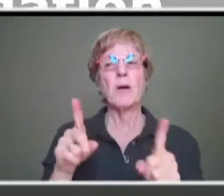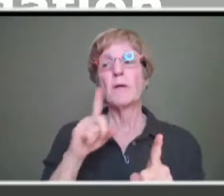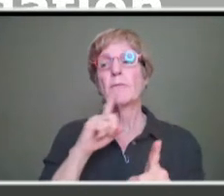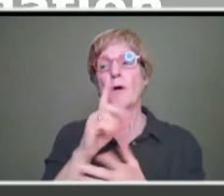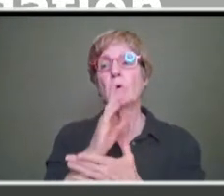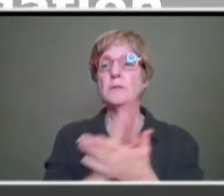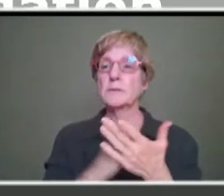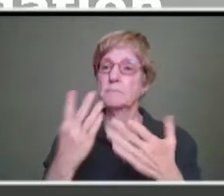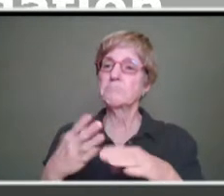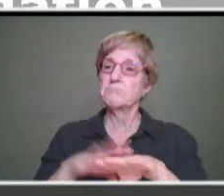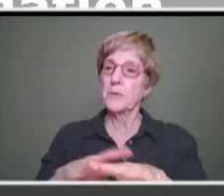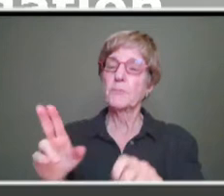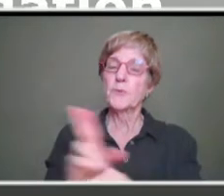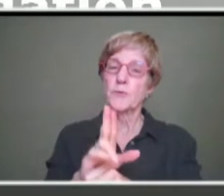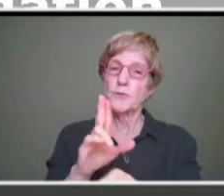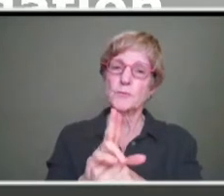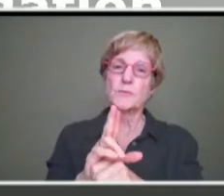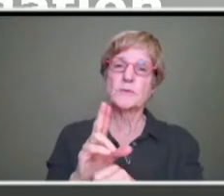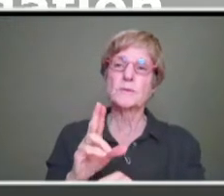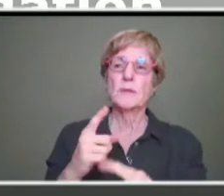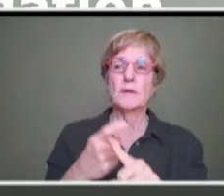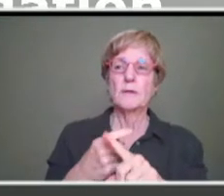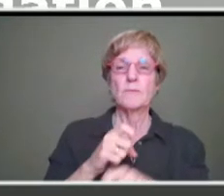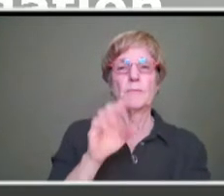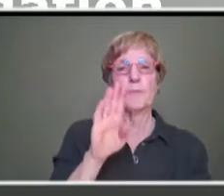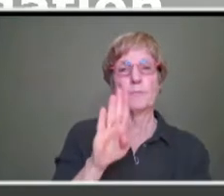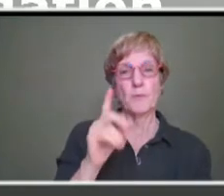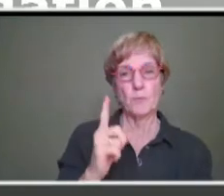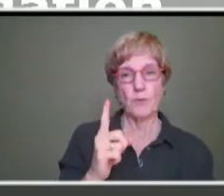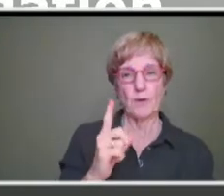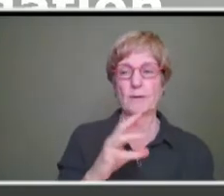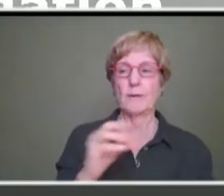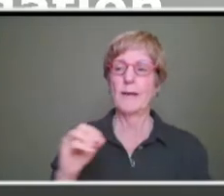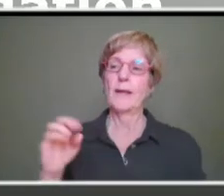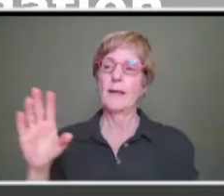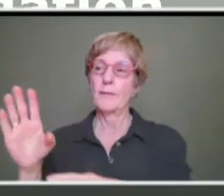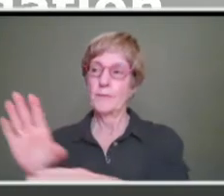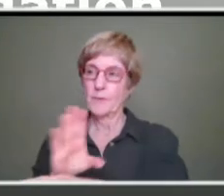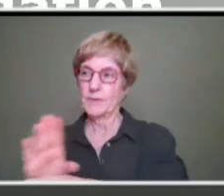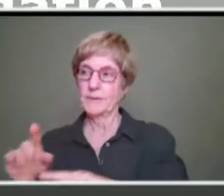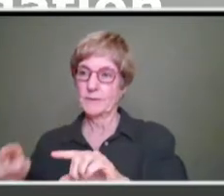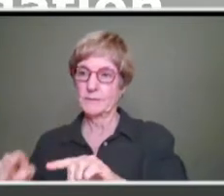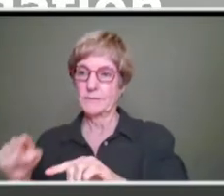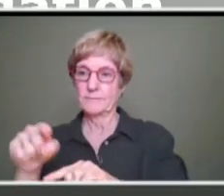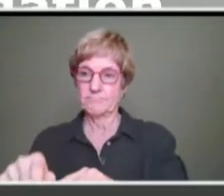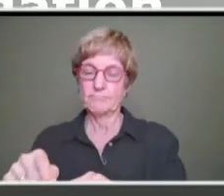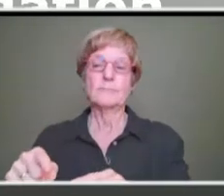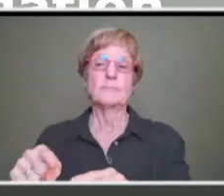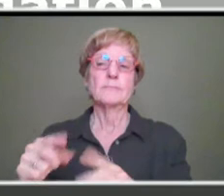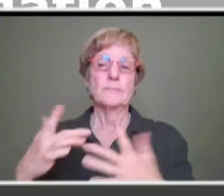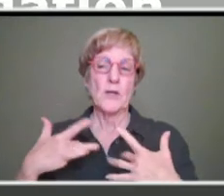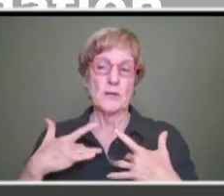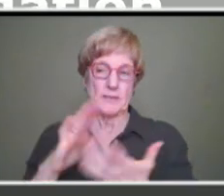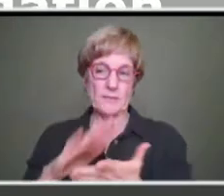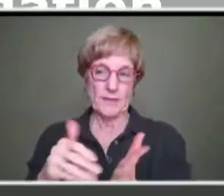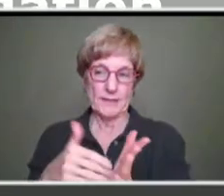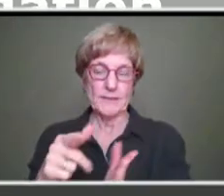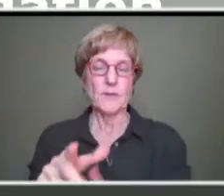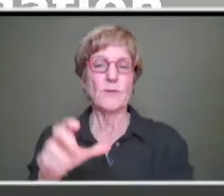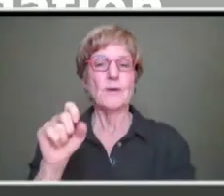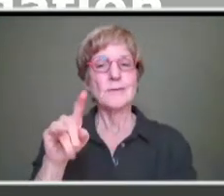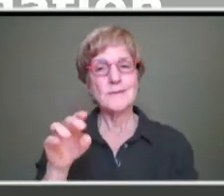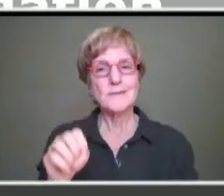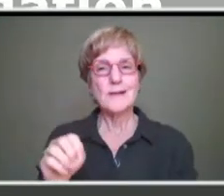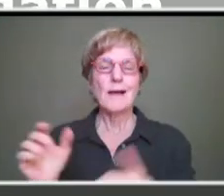overlapping uses from the B1 district and the commercial District to the activity center and also the size and and